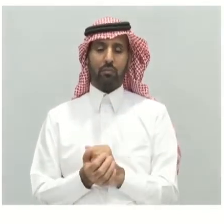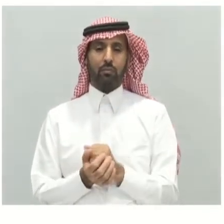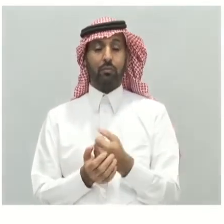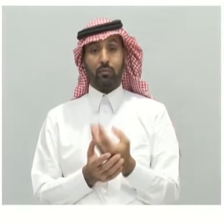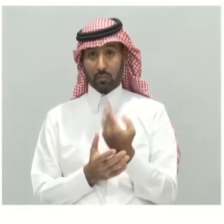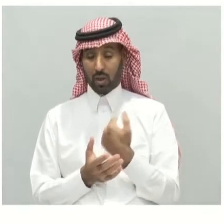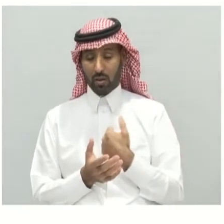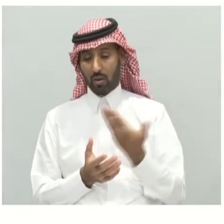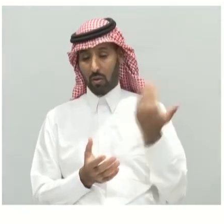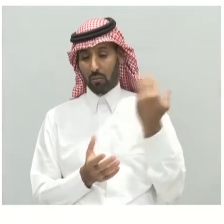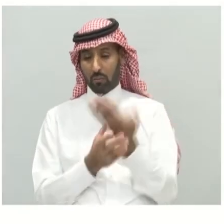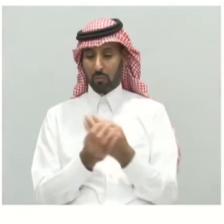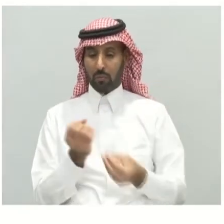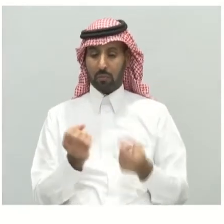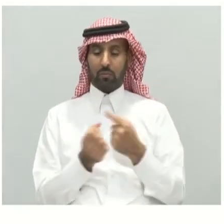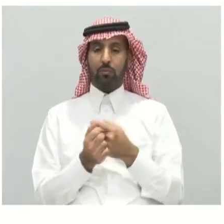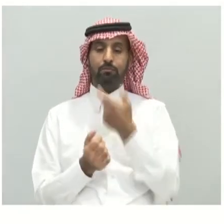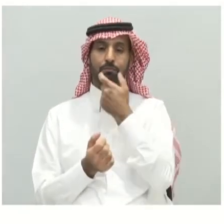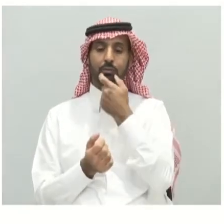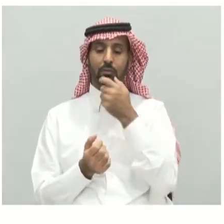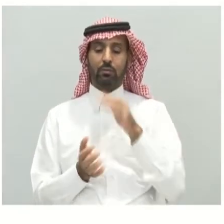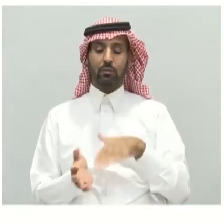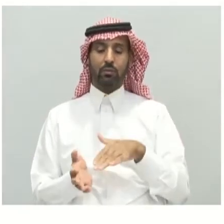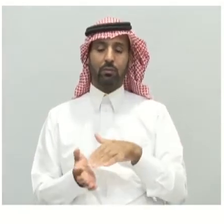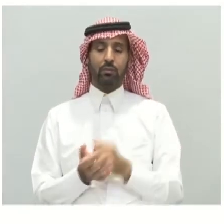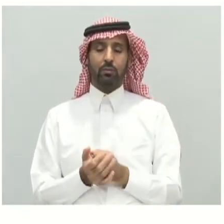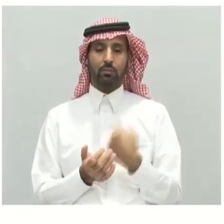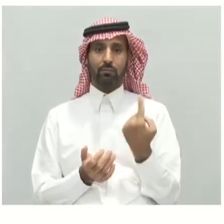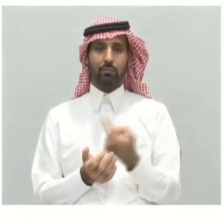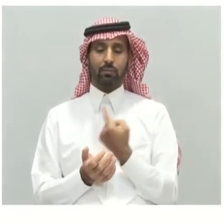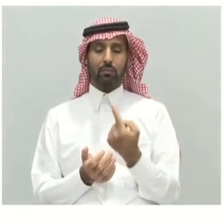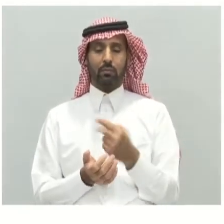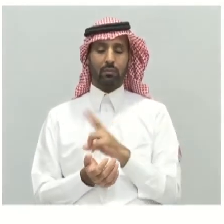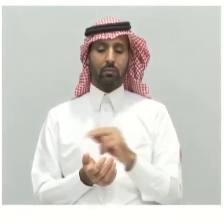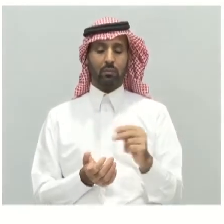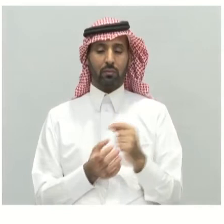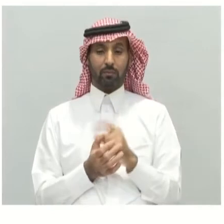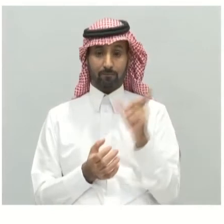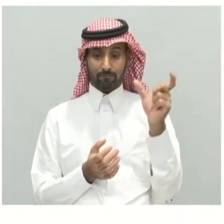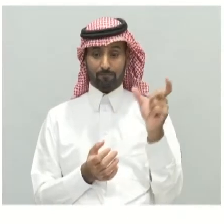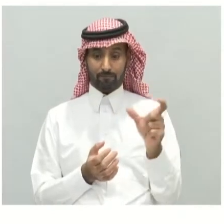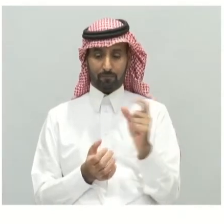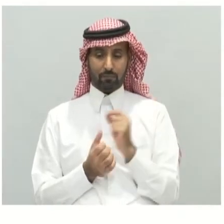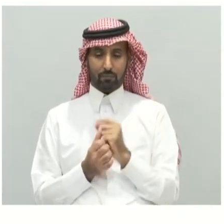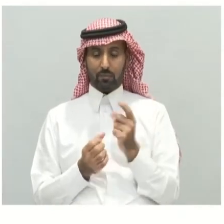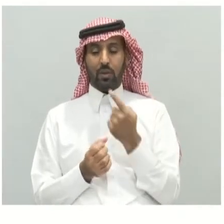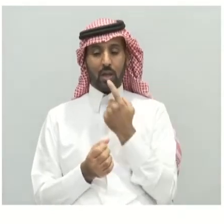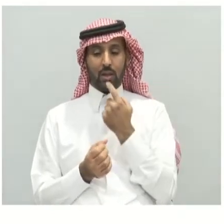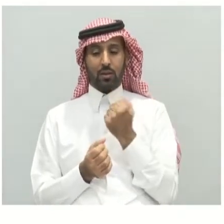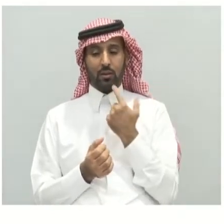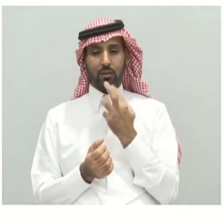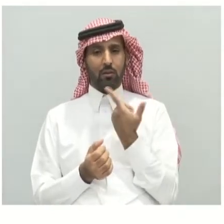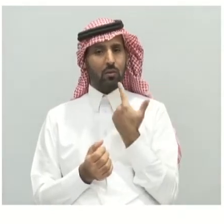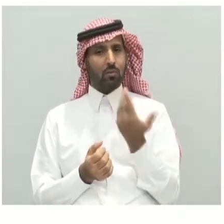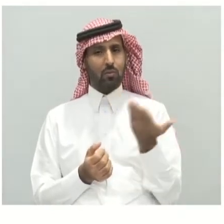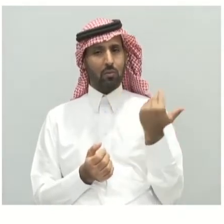I was born in Riyadh, for example. Say my first word at the age of. So when